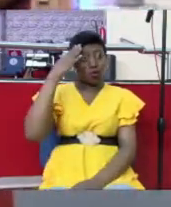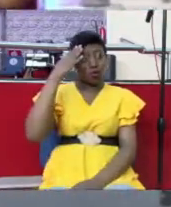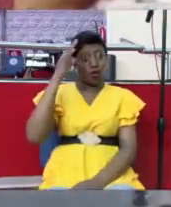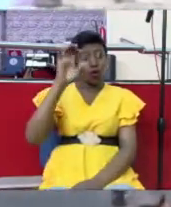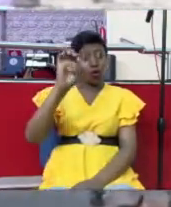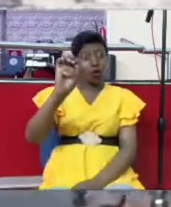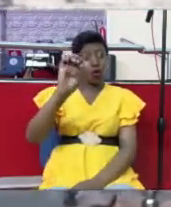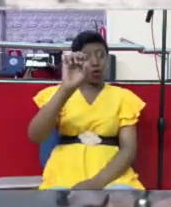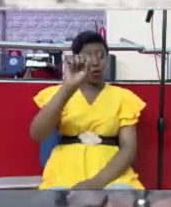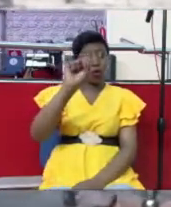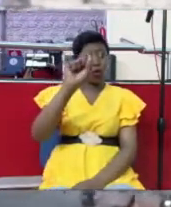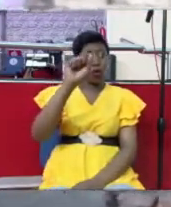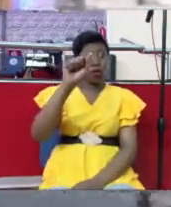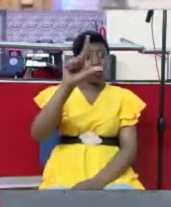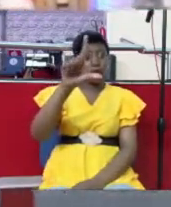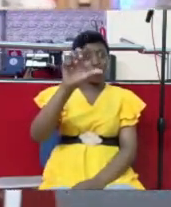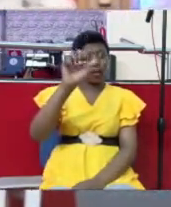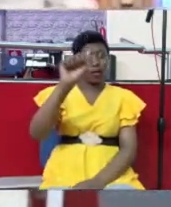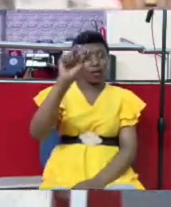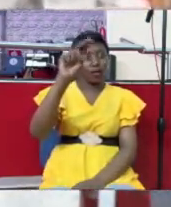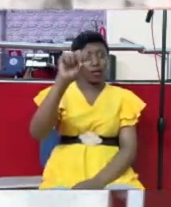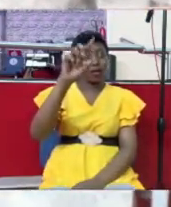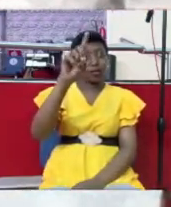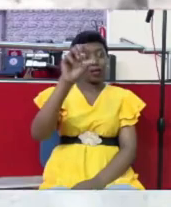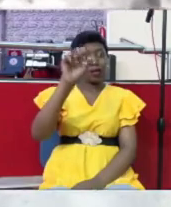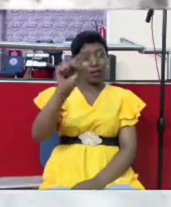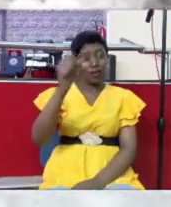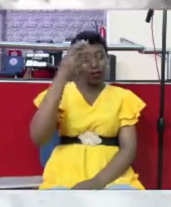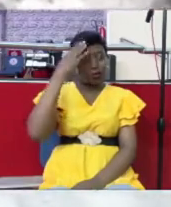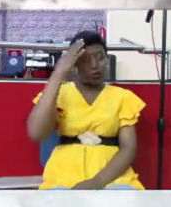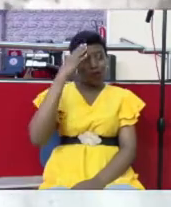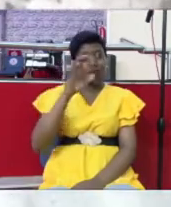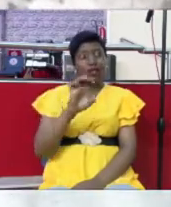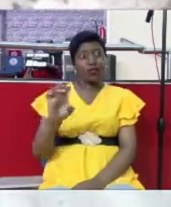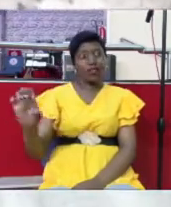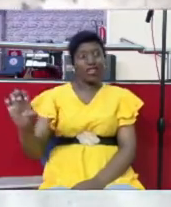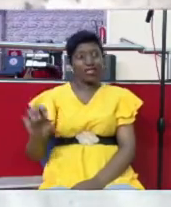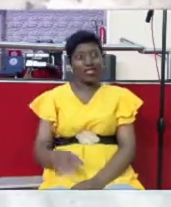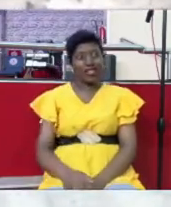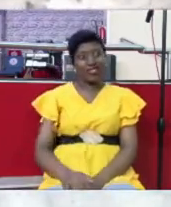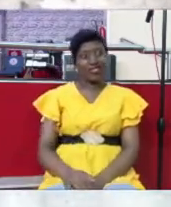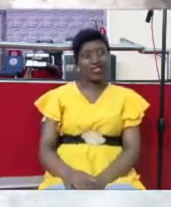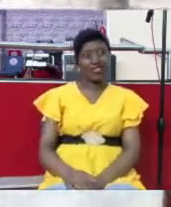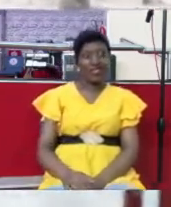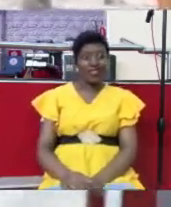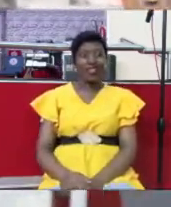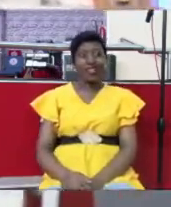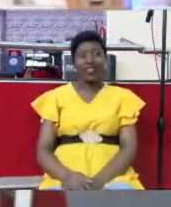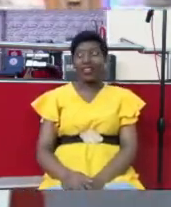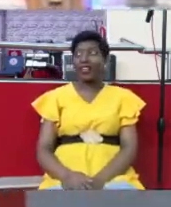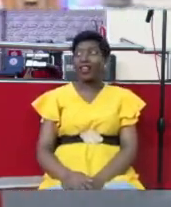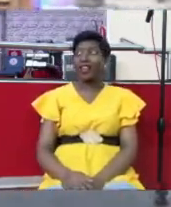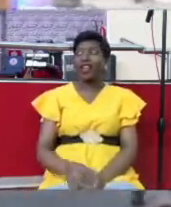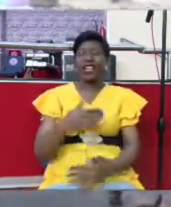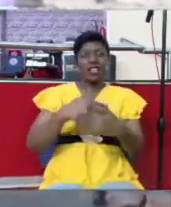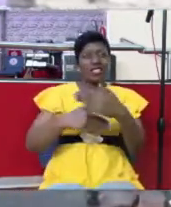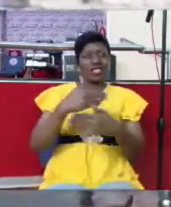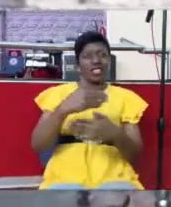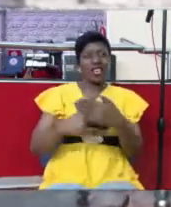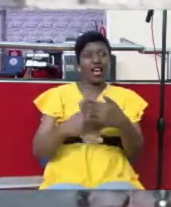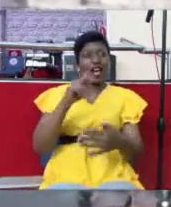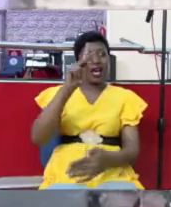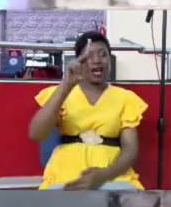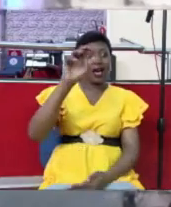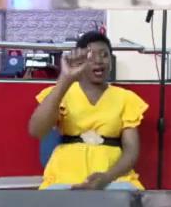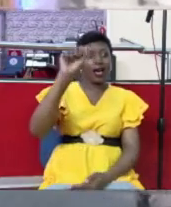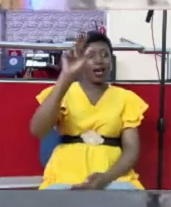they are powerful people. I grew up in Eastlands. Those who do not know Eastlands, Eastlands ni Eastleigh, Jericho, Kariobangi, hiyo